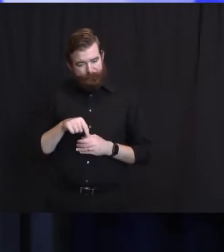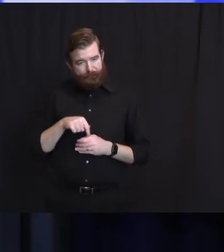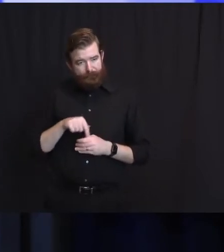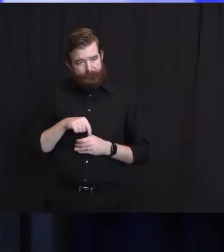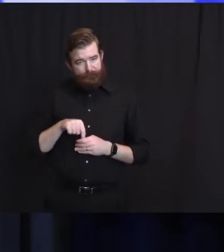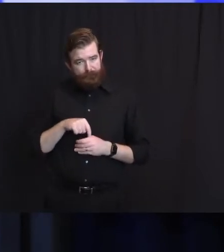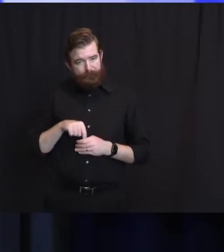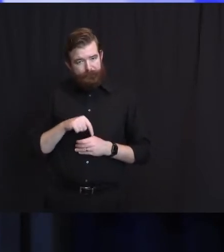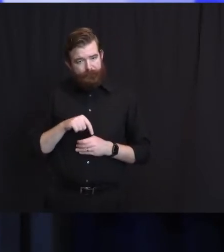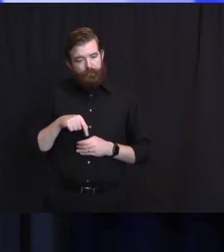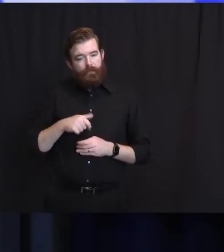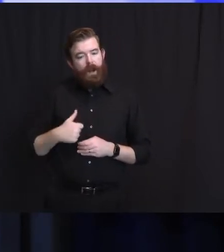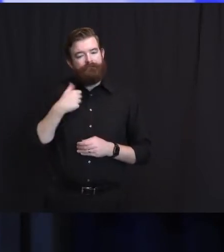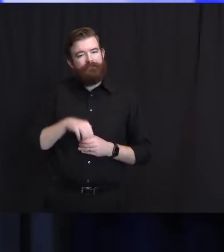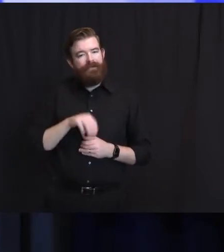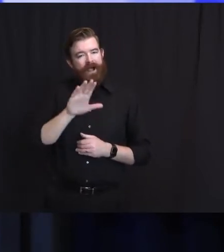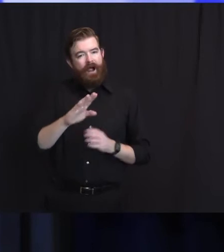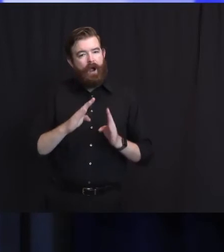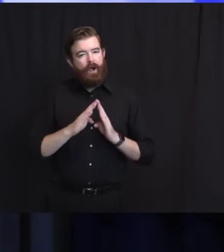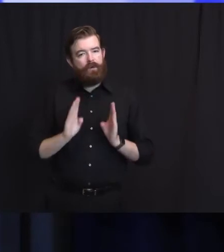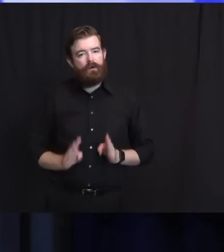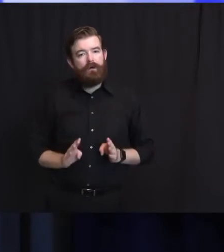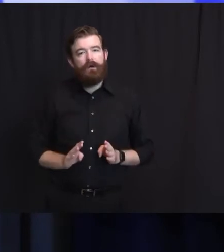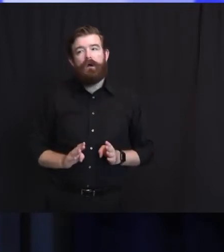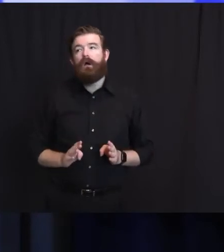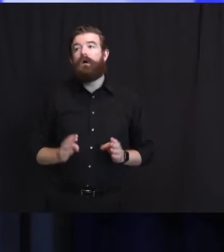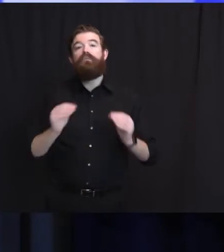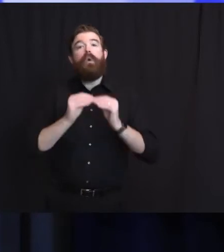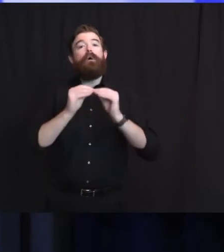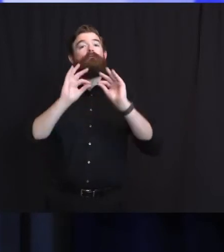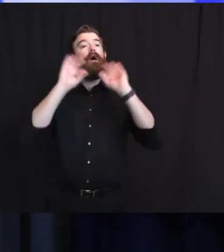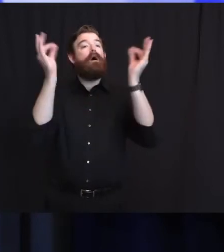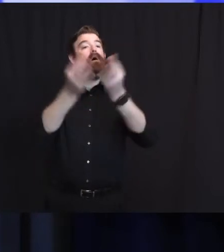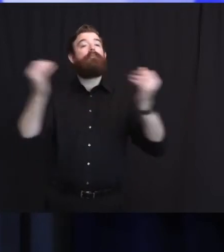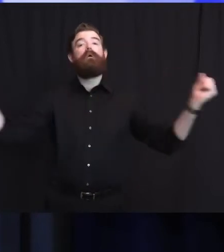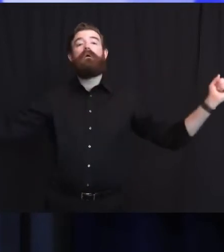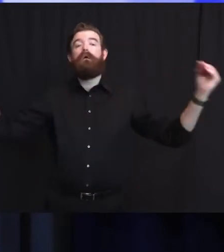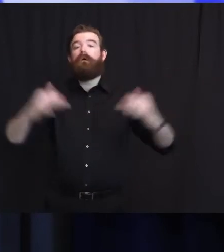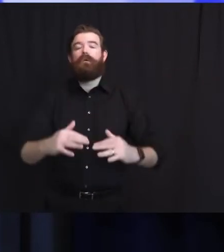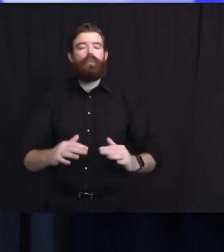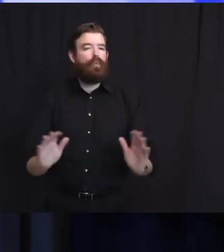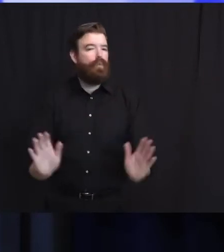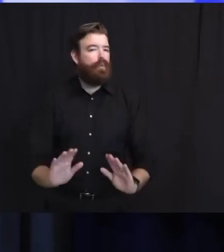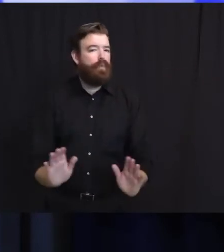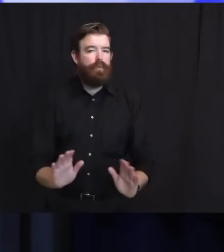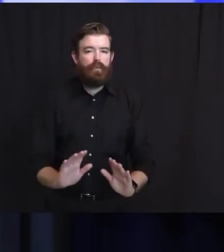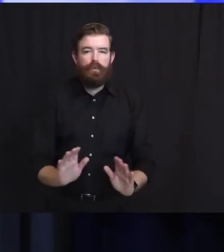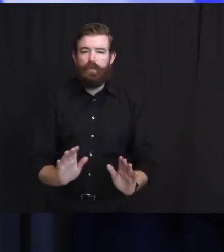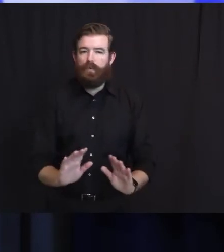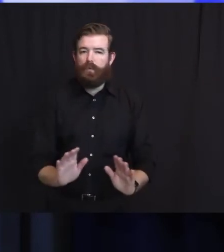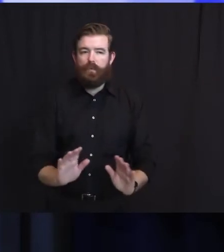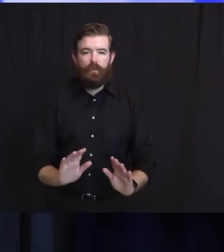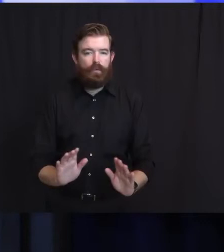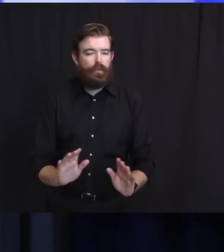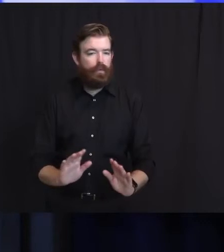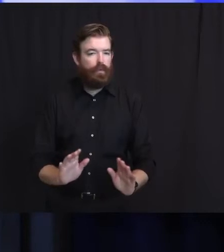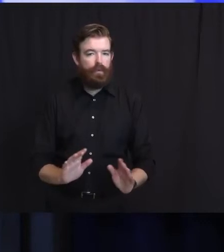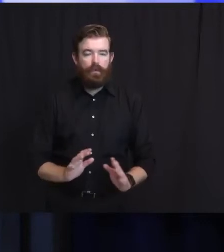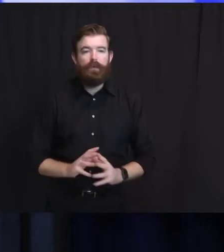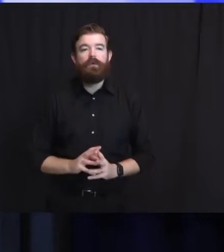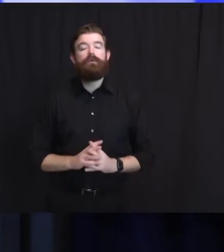house for the holidays. It is an unwelcomed guest. As the governor shared, our